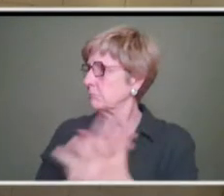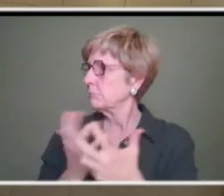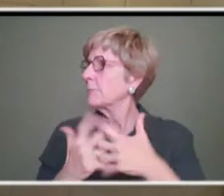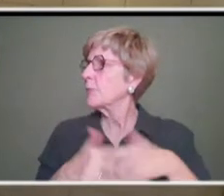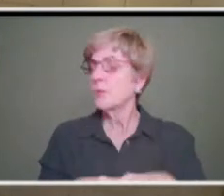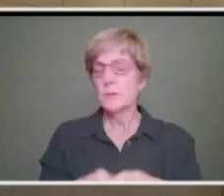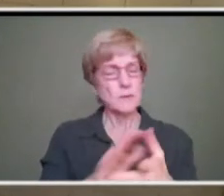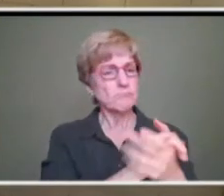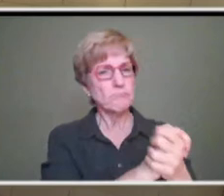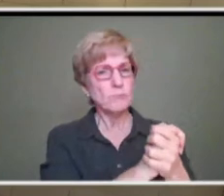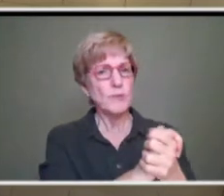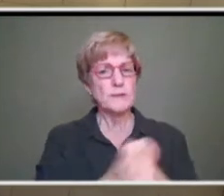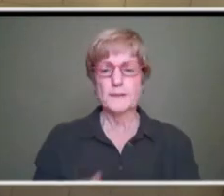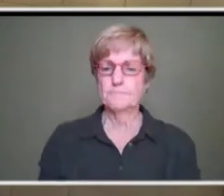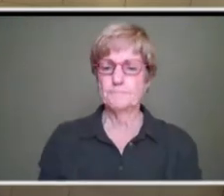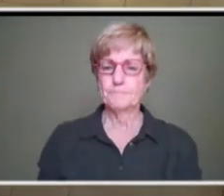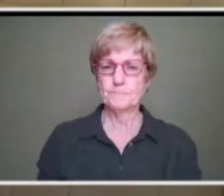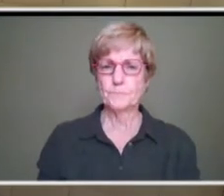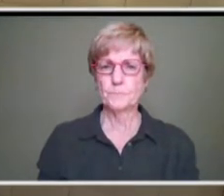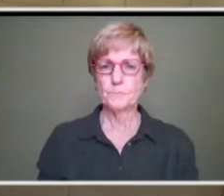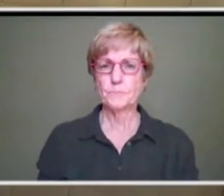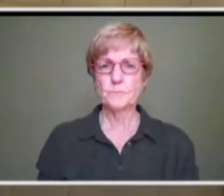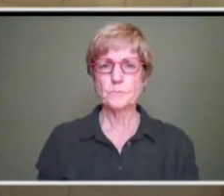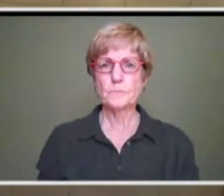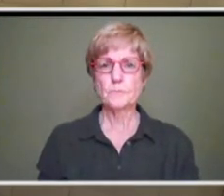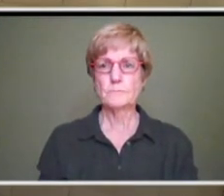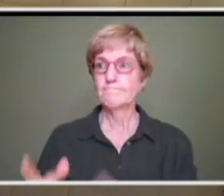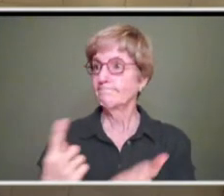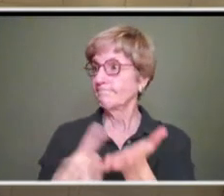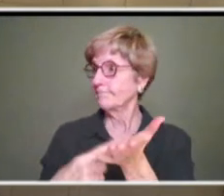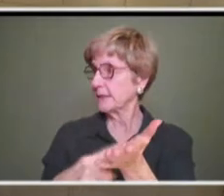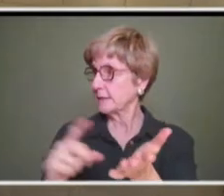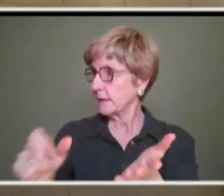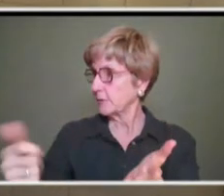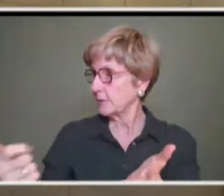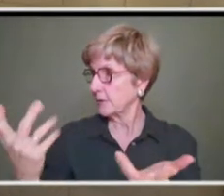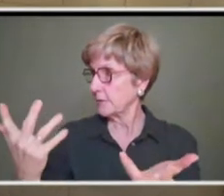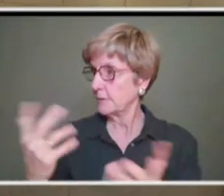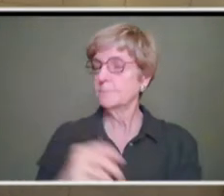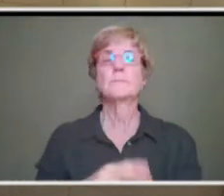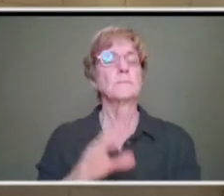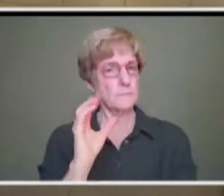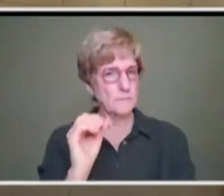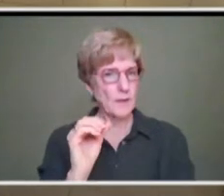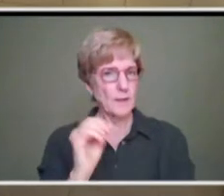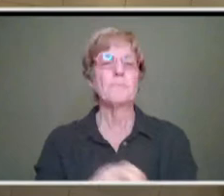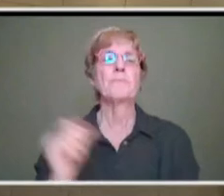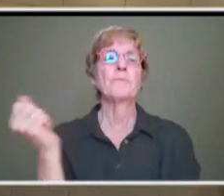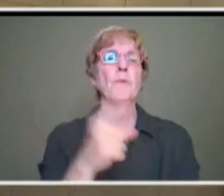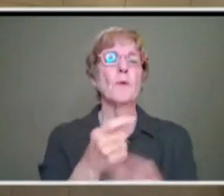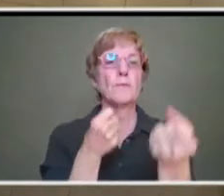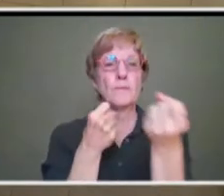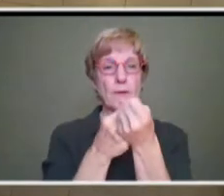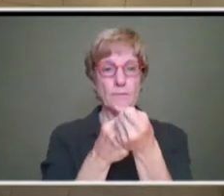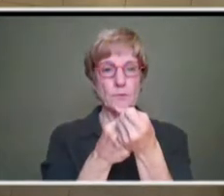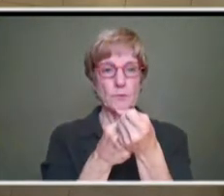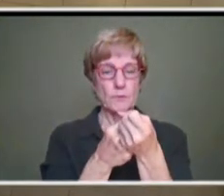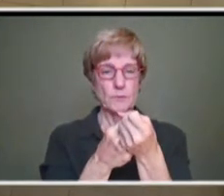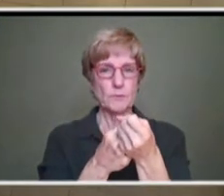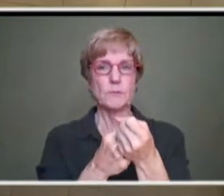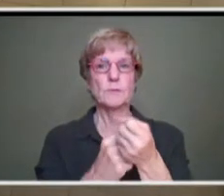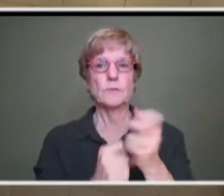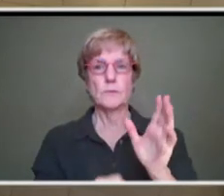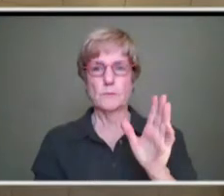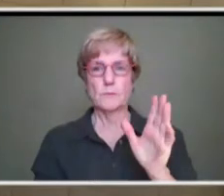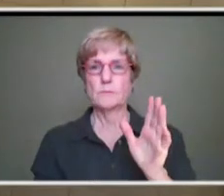thank you any further discussion 39 all in favor of the motion